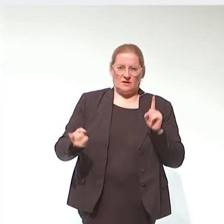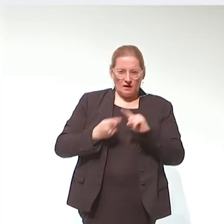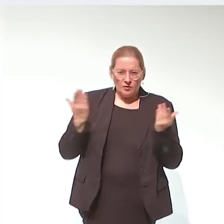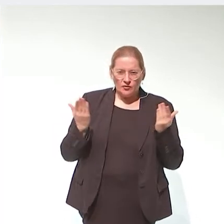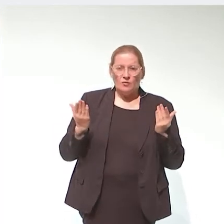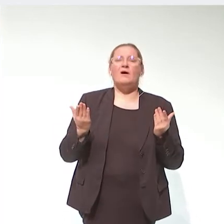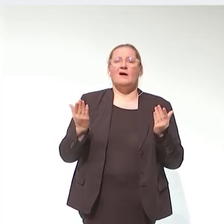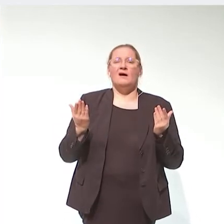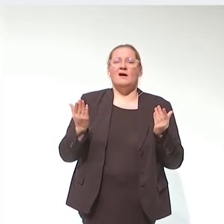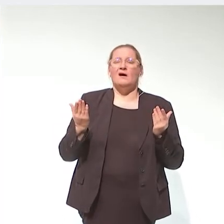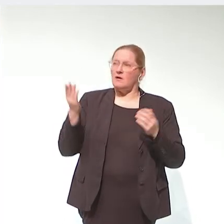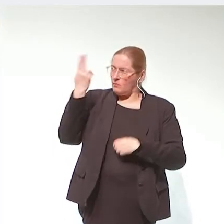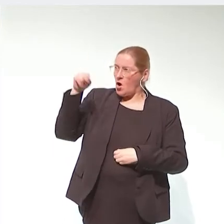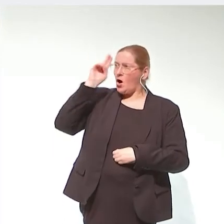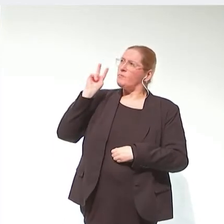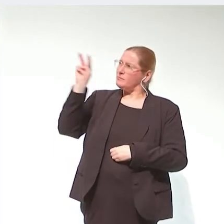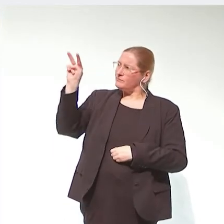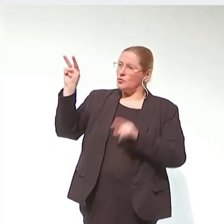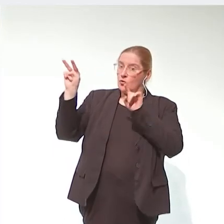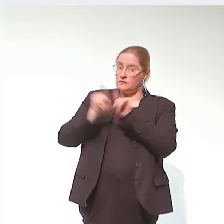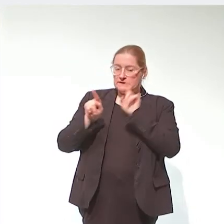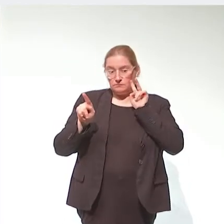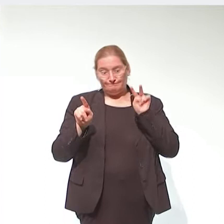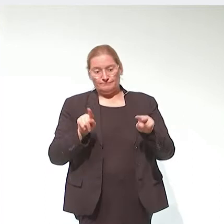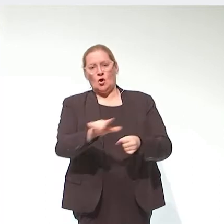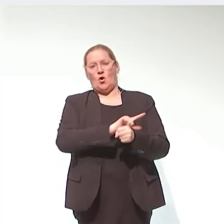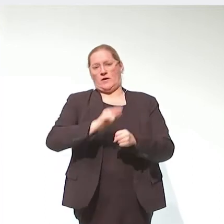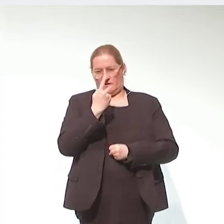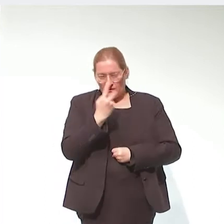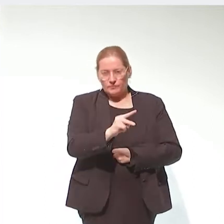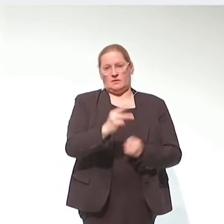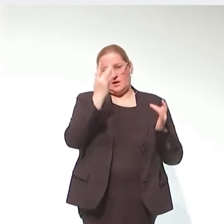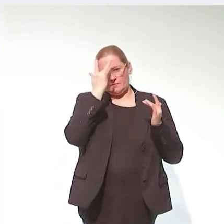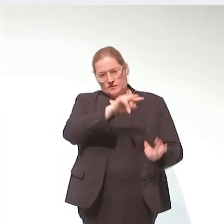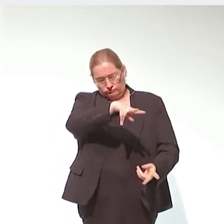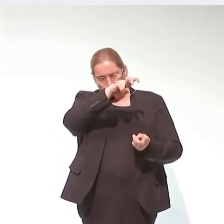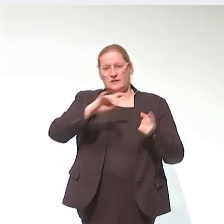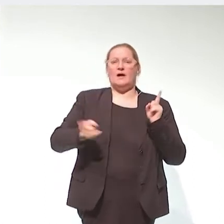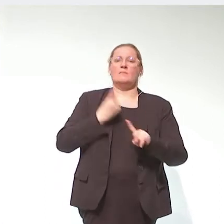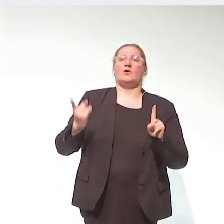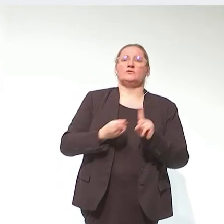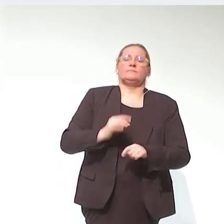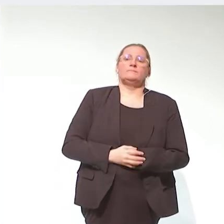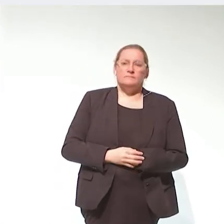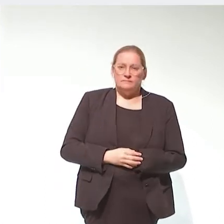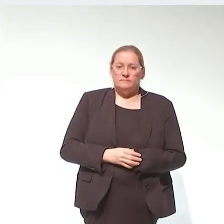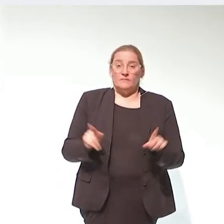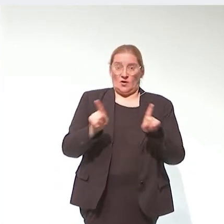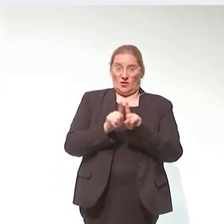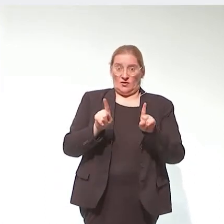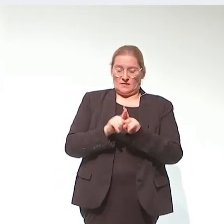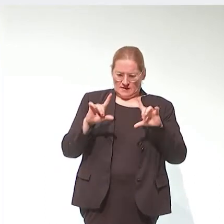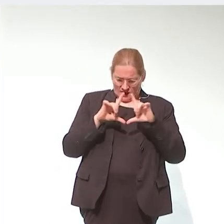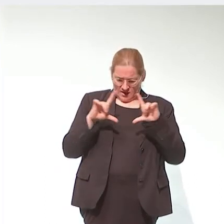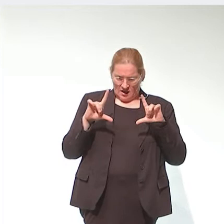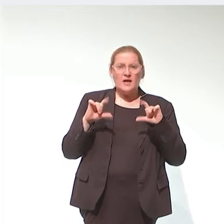One important thing, European Disability Card. This card is the only card which is used, like in Malta, as the identifier